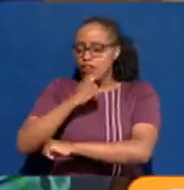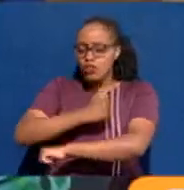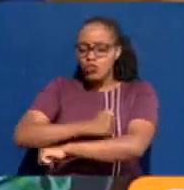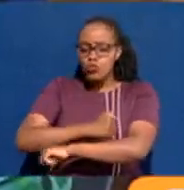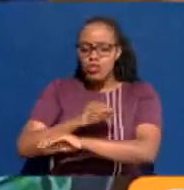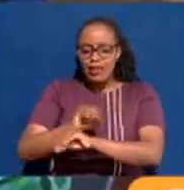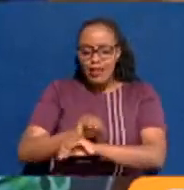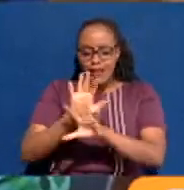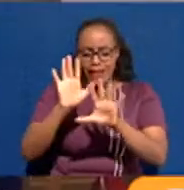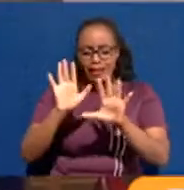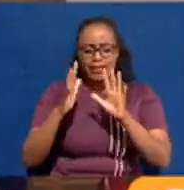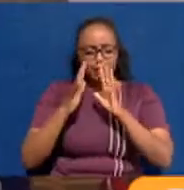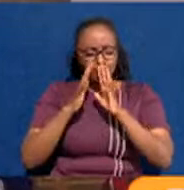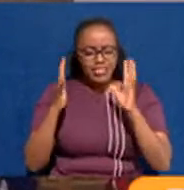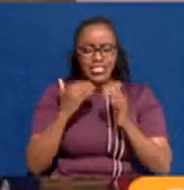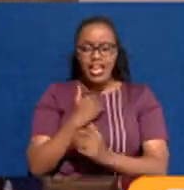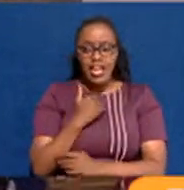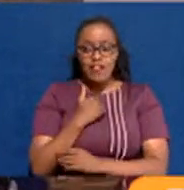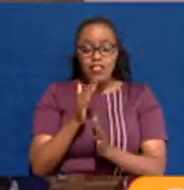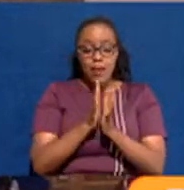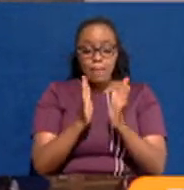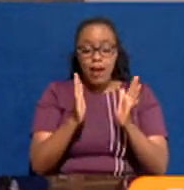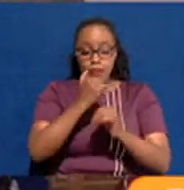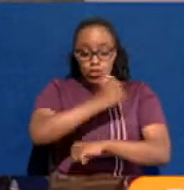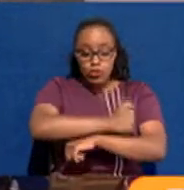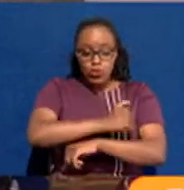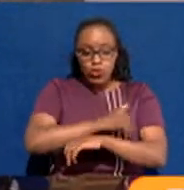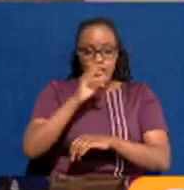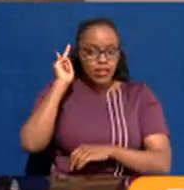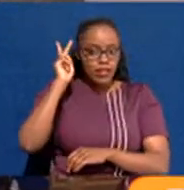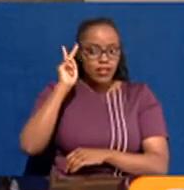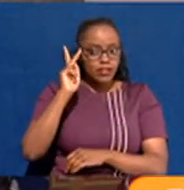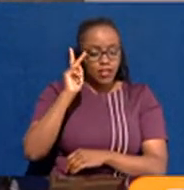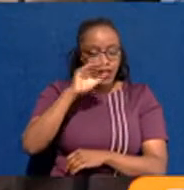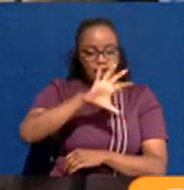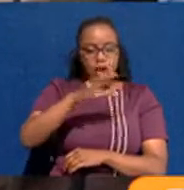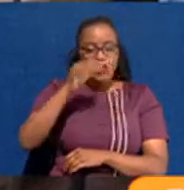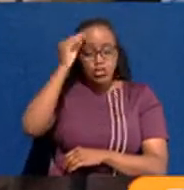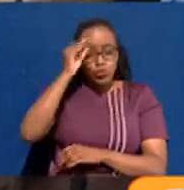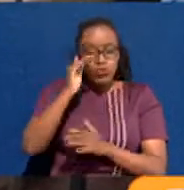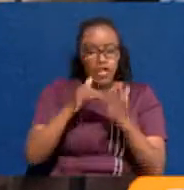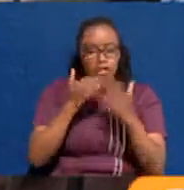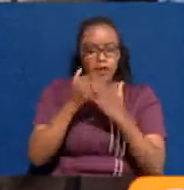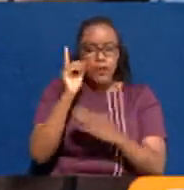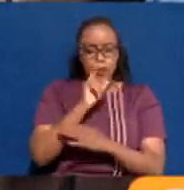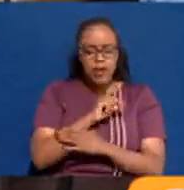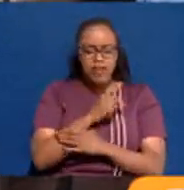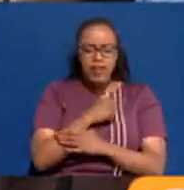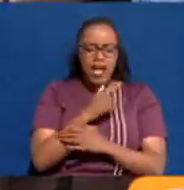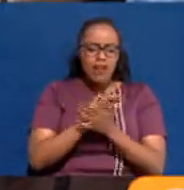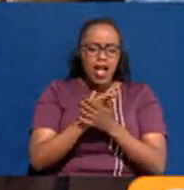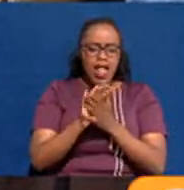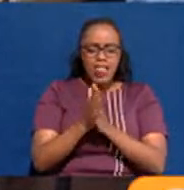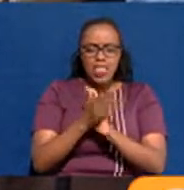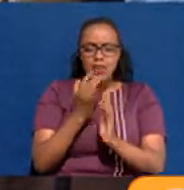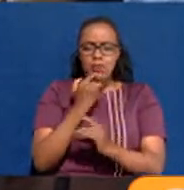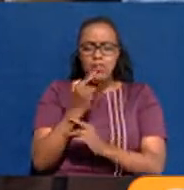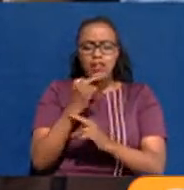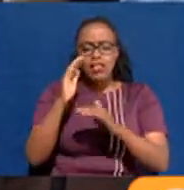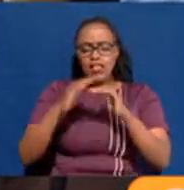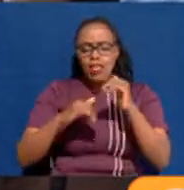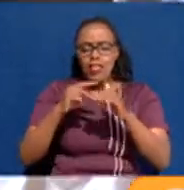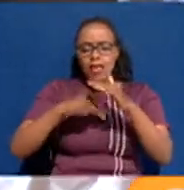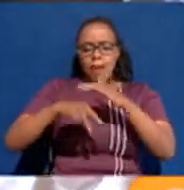clear. In a public school in Kisii County, learners have arrived. There's little to tell them apart from the ones in primary